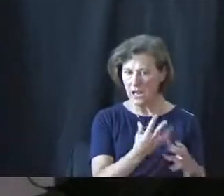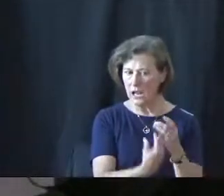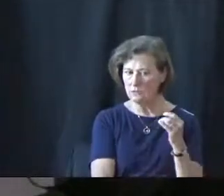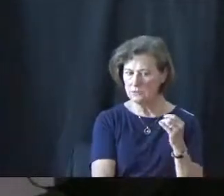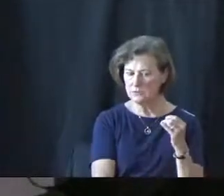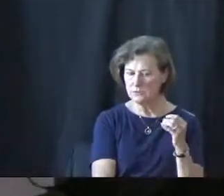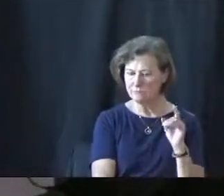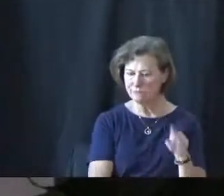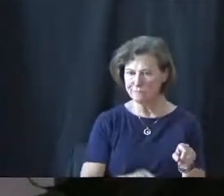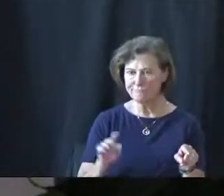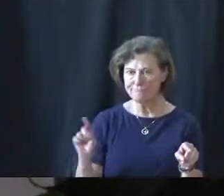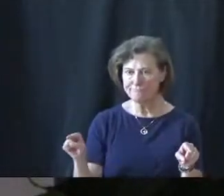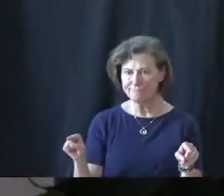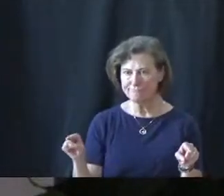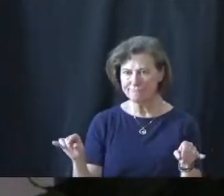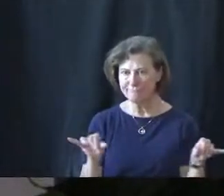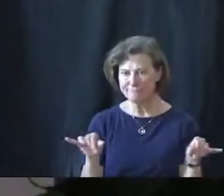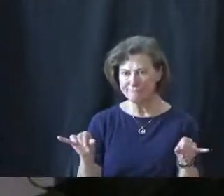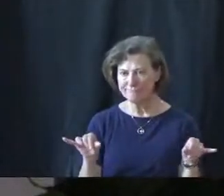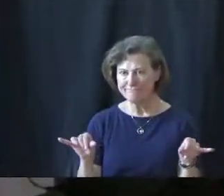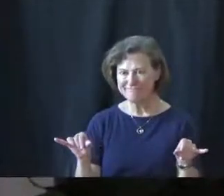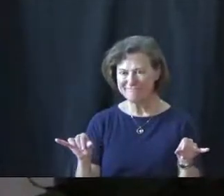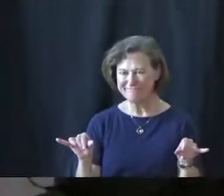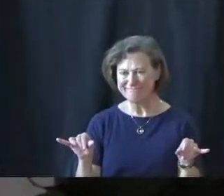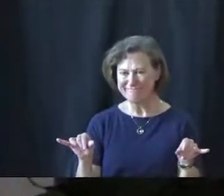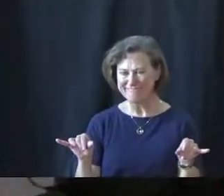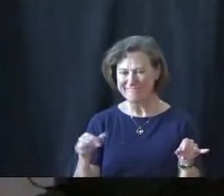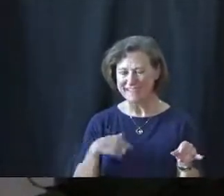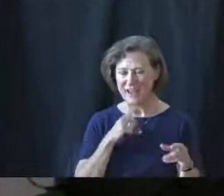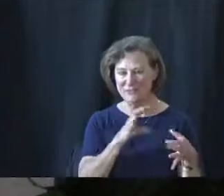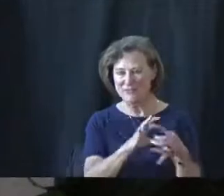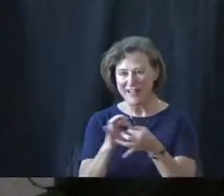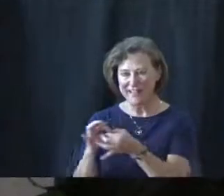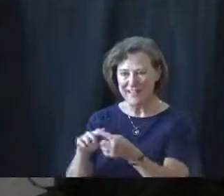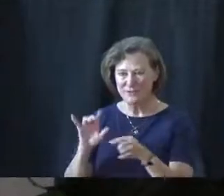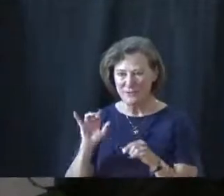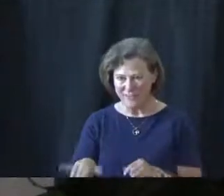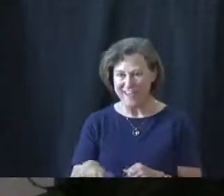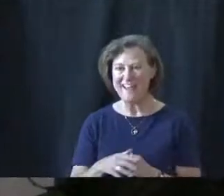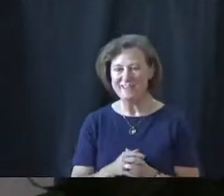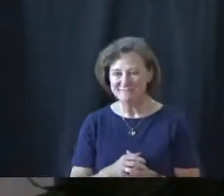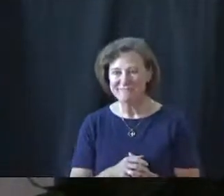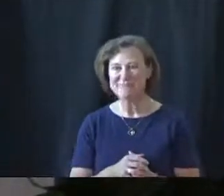an absence. I can relate to that.